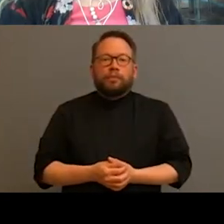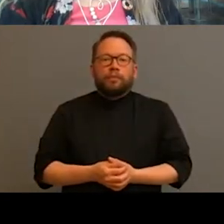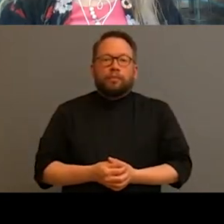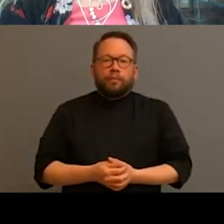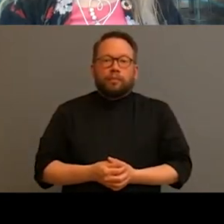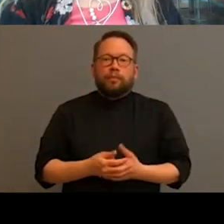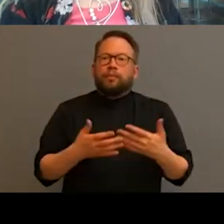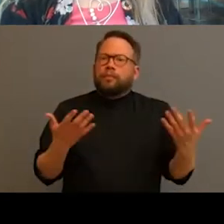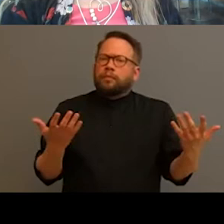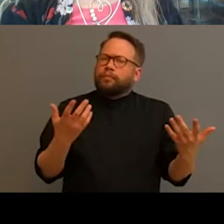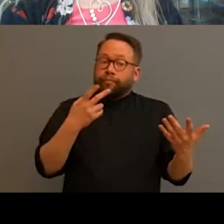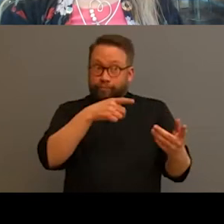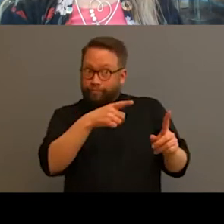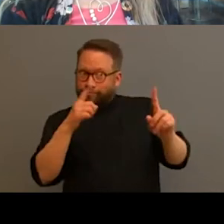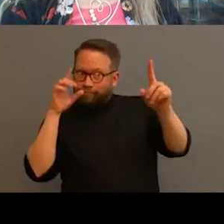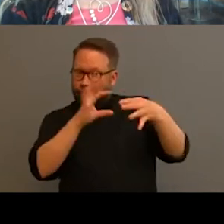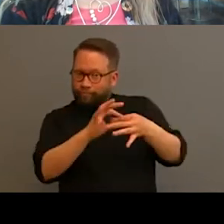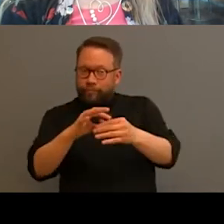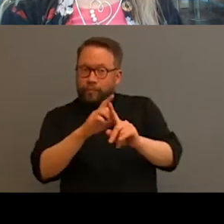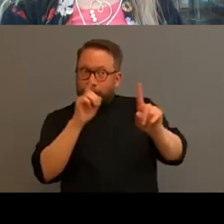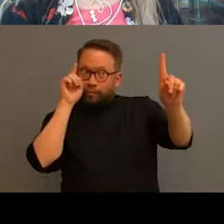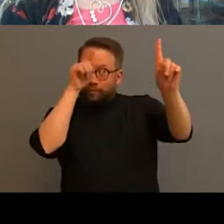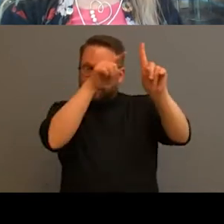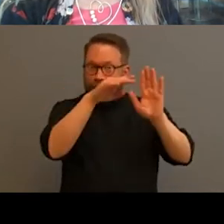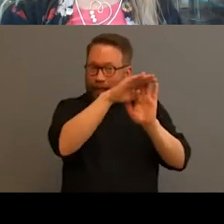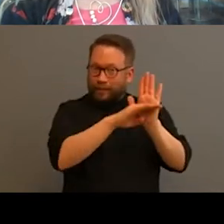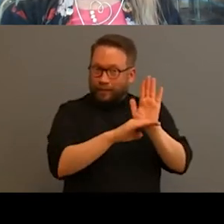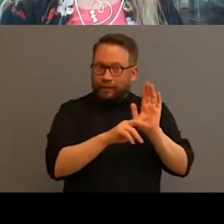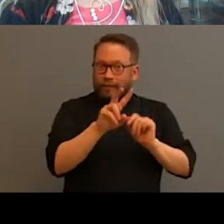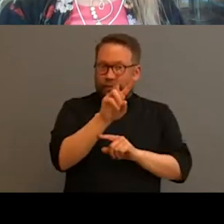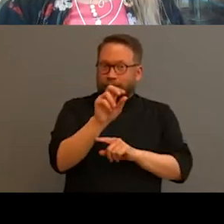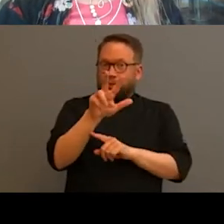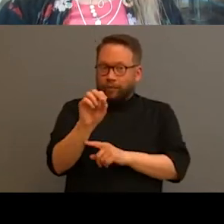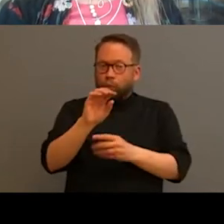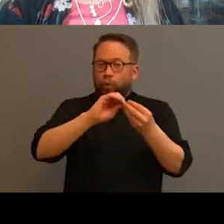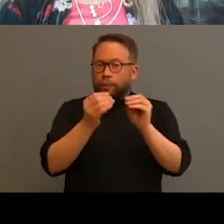number 11, that is not prioritized by our project, but we work a lot with it.